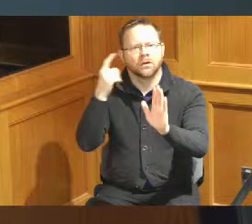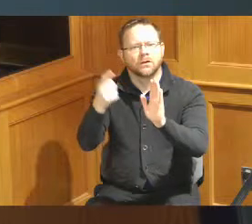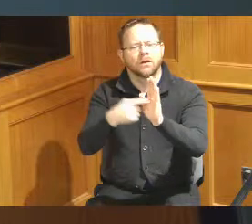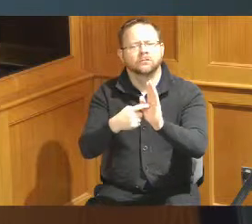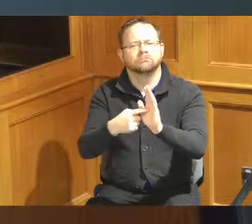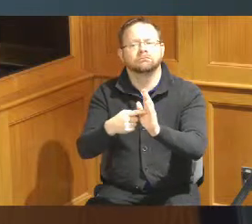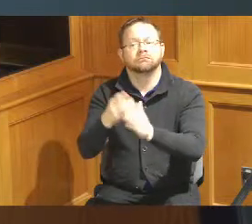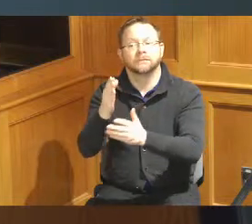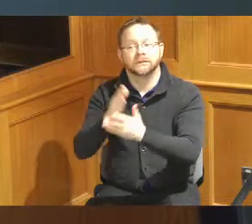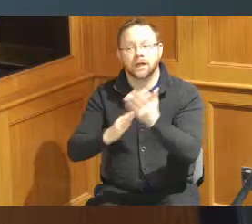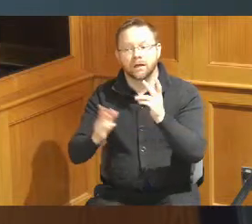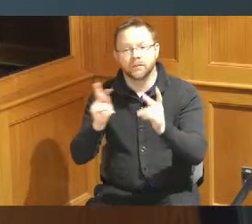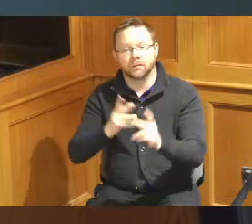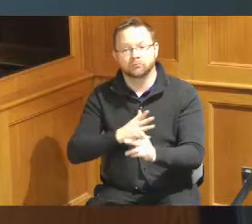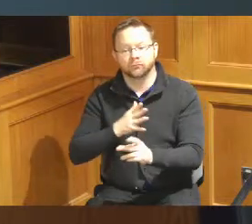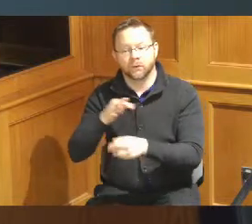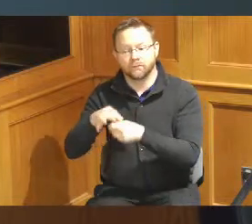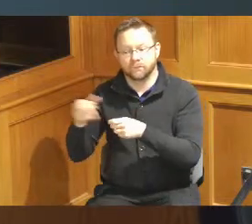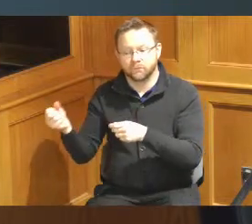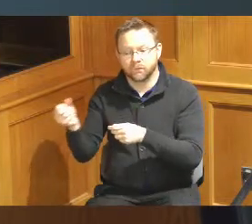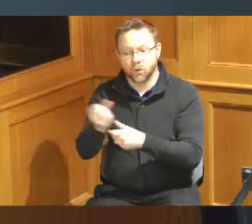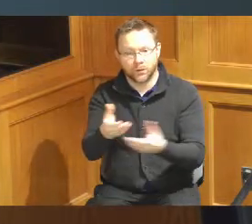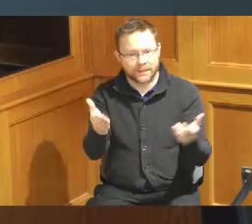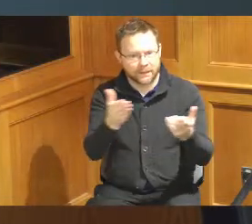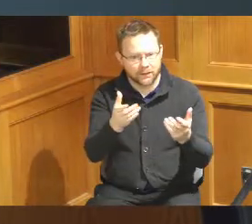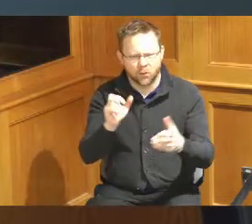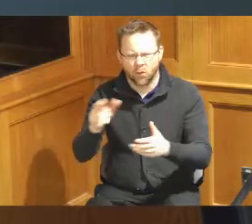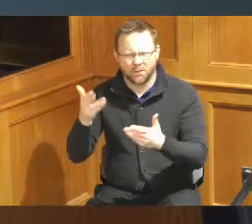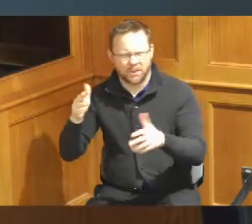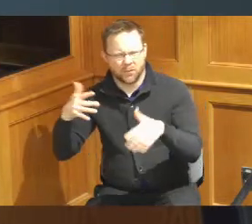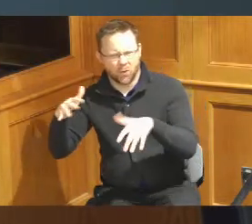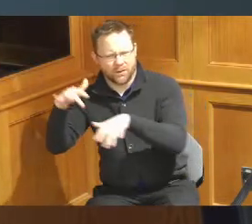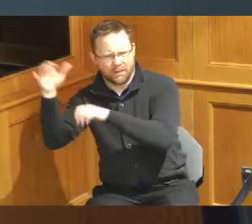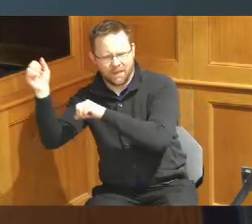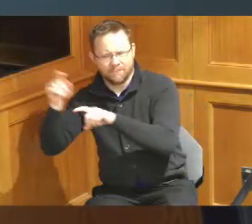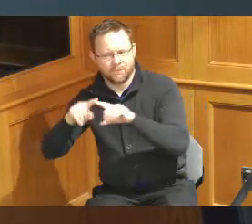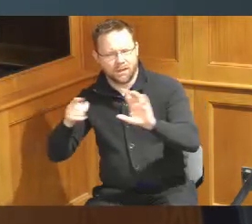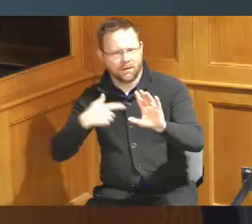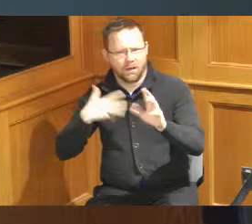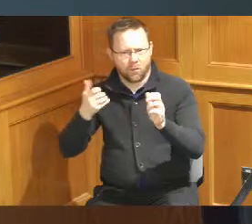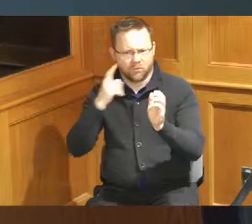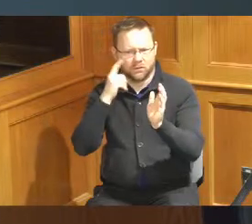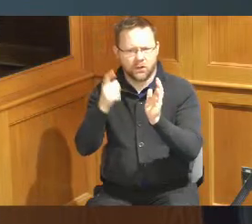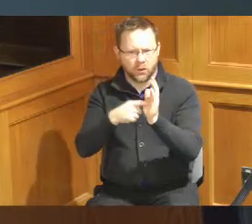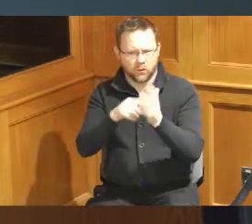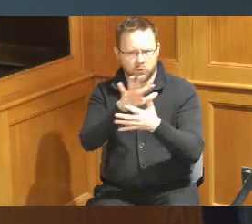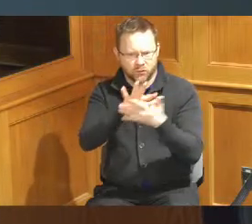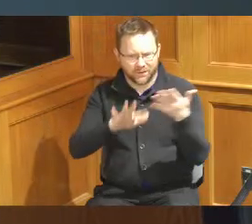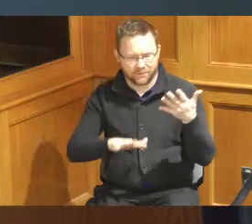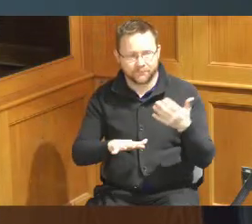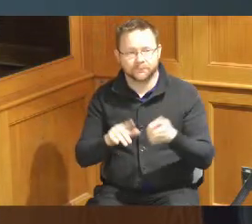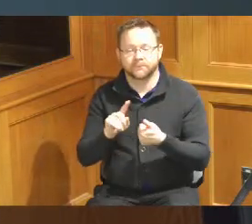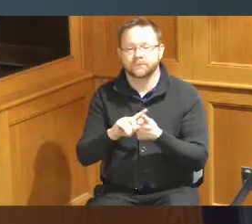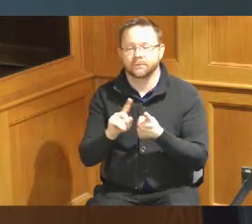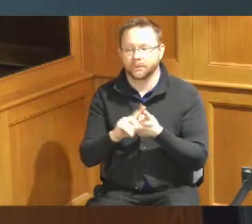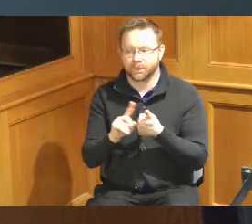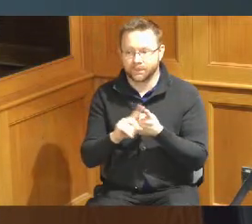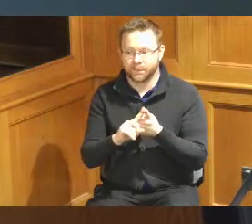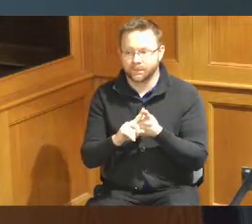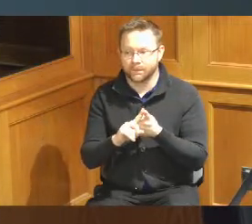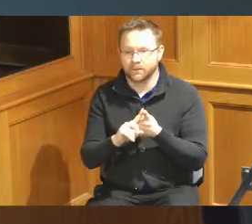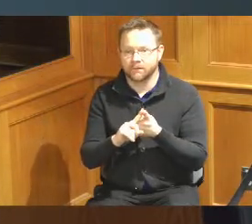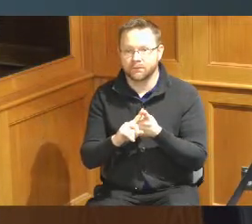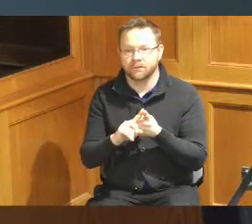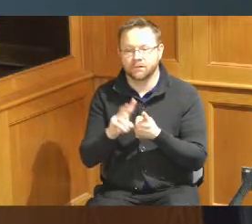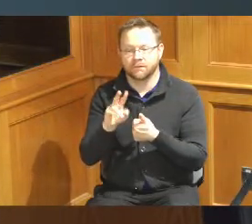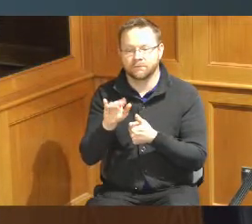some elected officials that are here and were here that I want to make sure that we acknowledge. I want to acknowledge